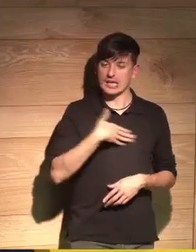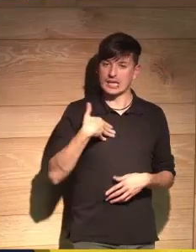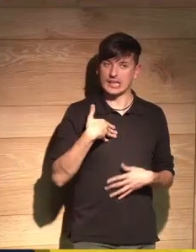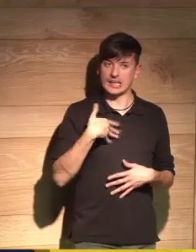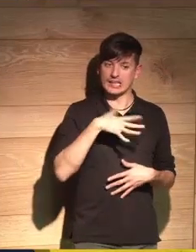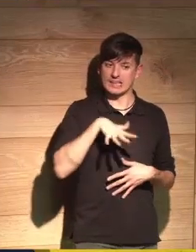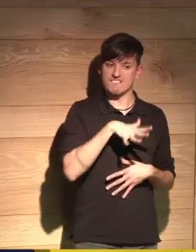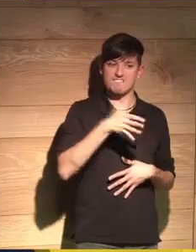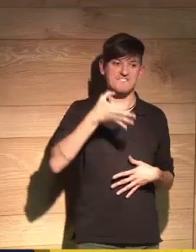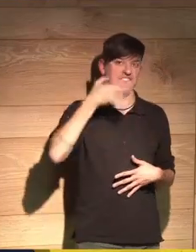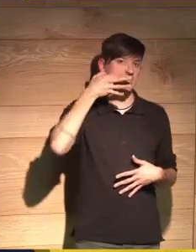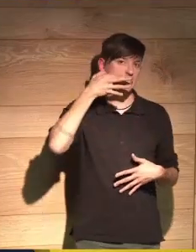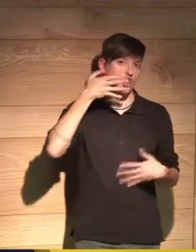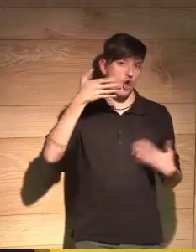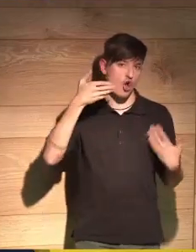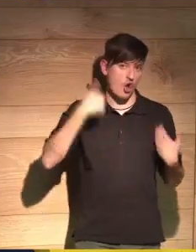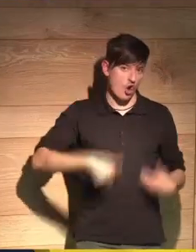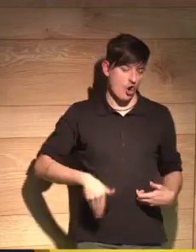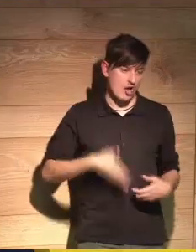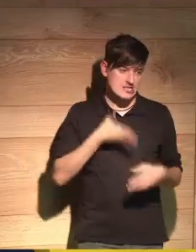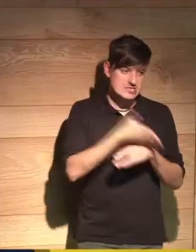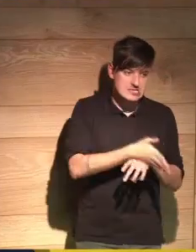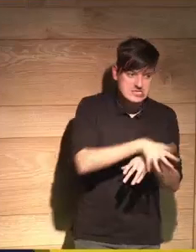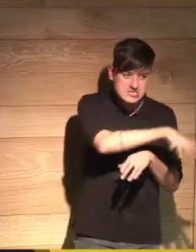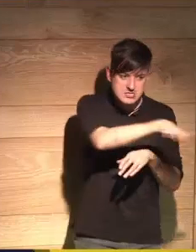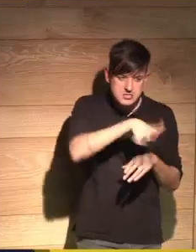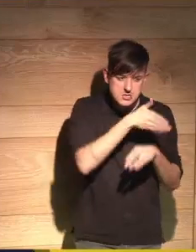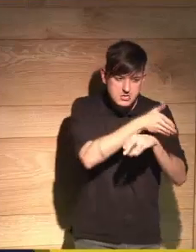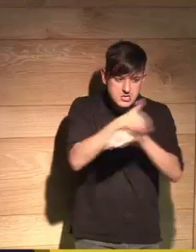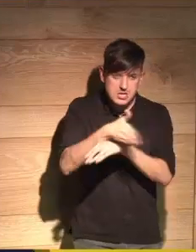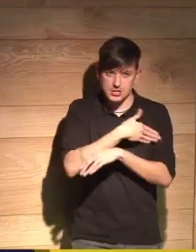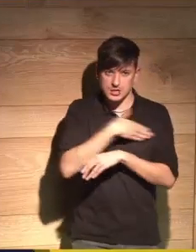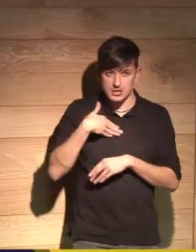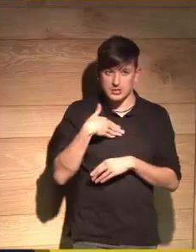We know that we want to be at a physical space, and there's something very interesting.